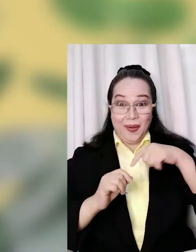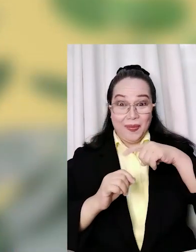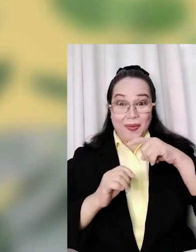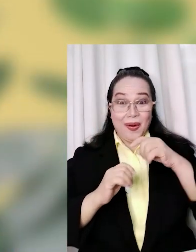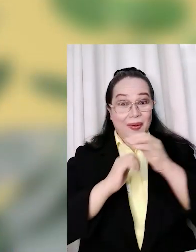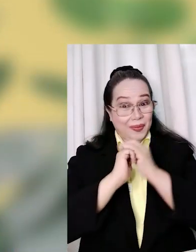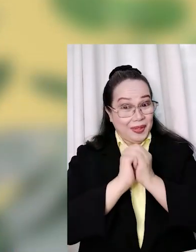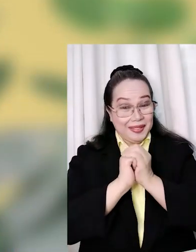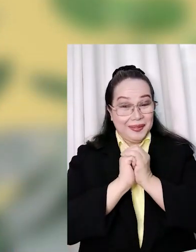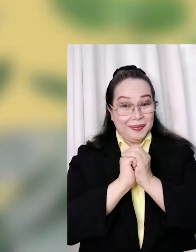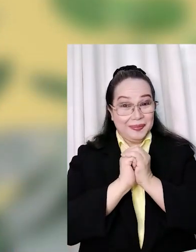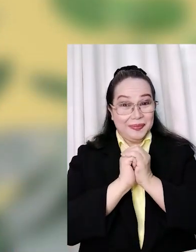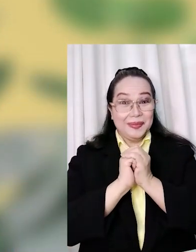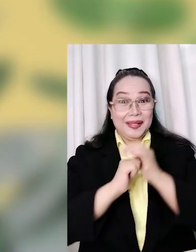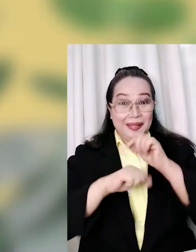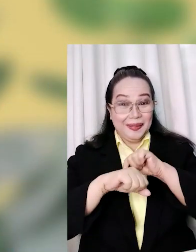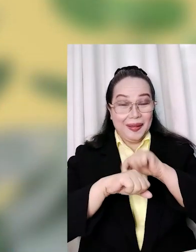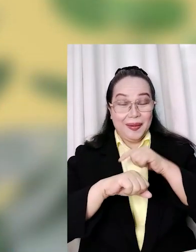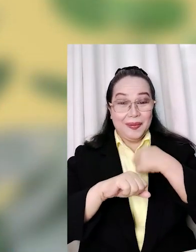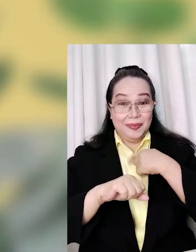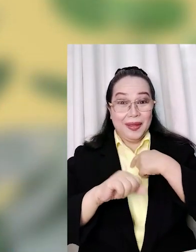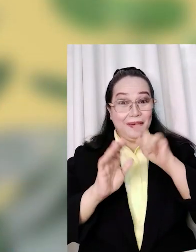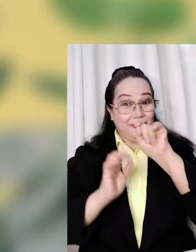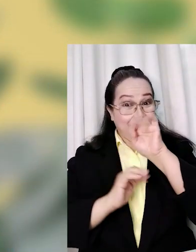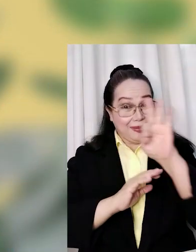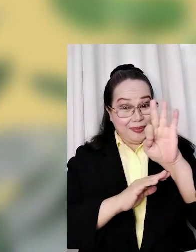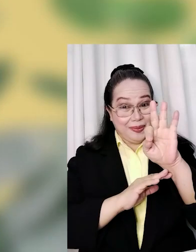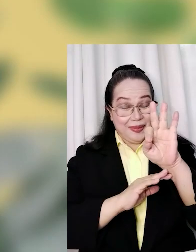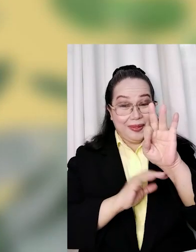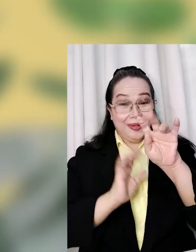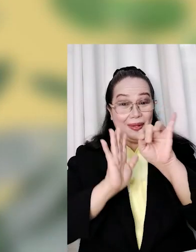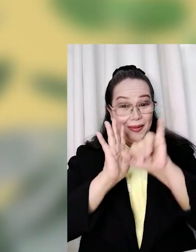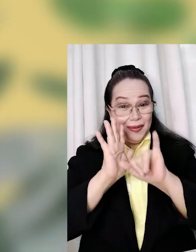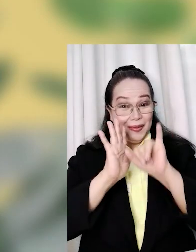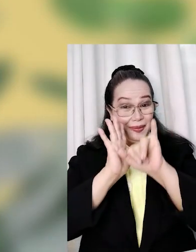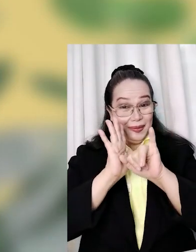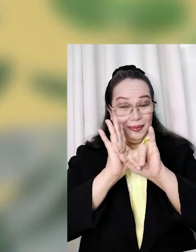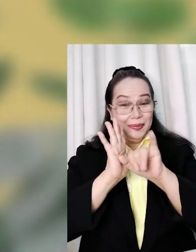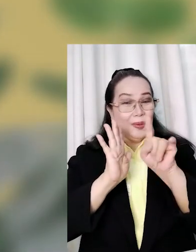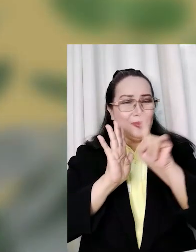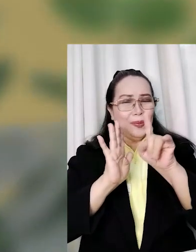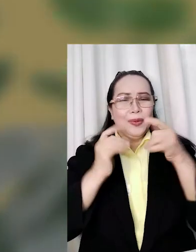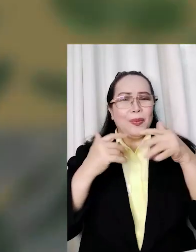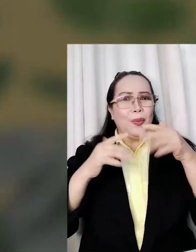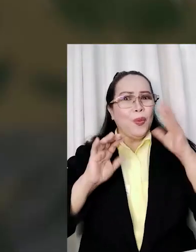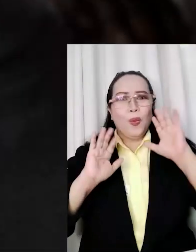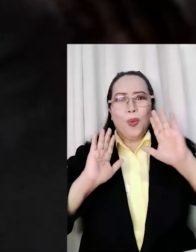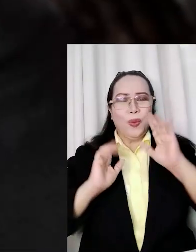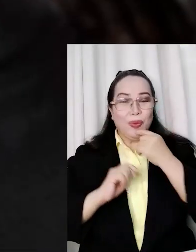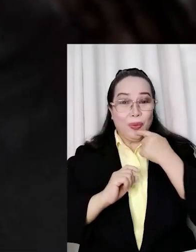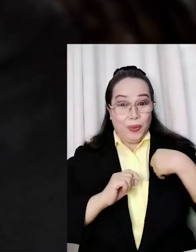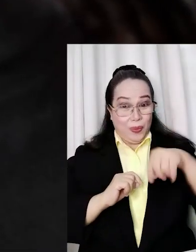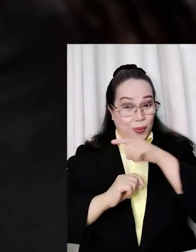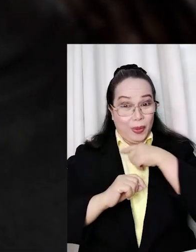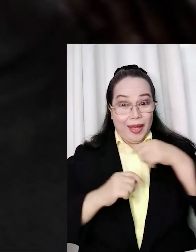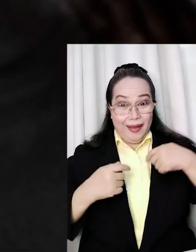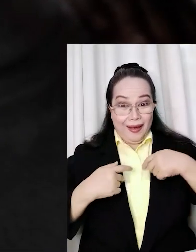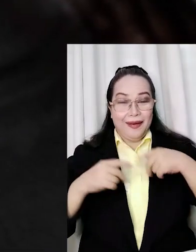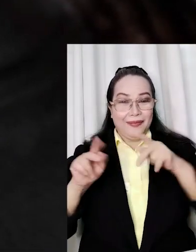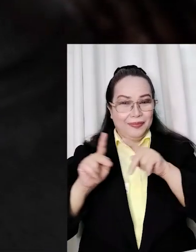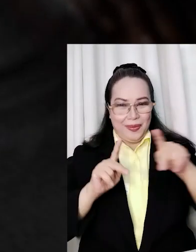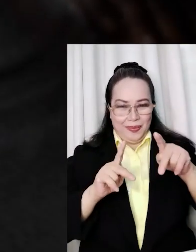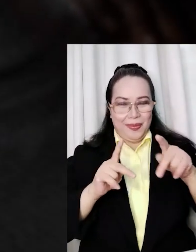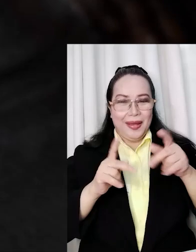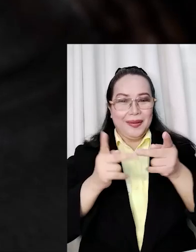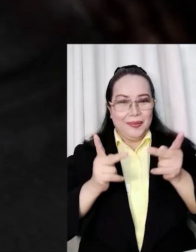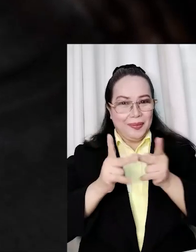Worship services through Facebook or YouTube? That's great! What's even greater is that we have created a platform for you so